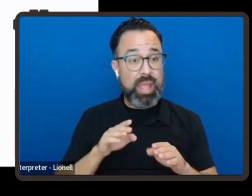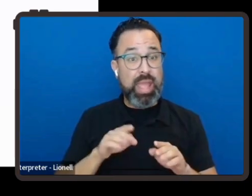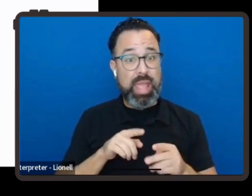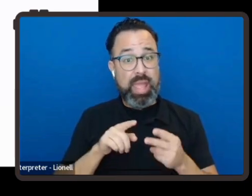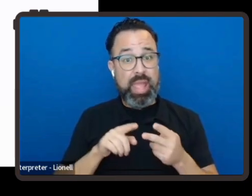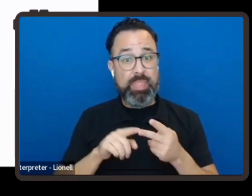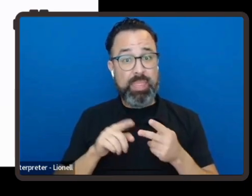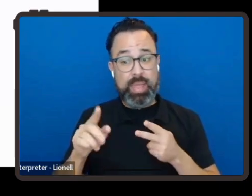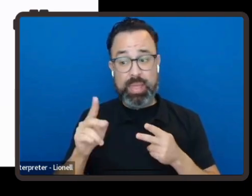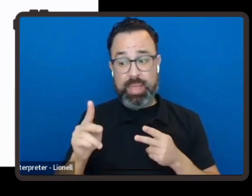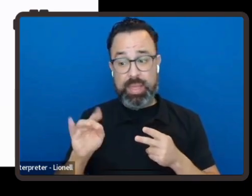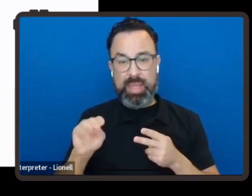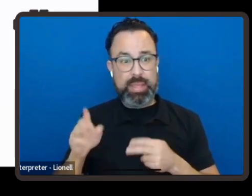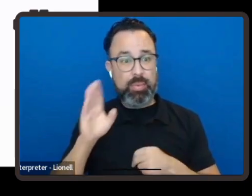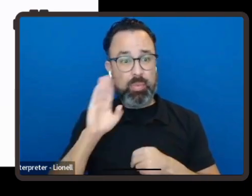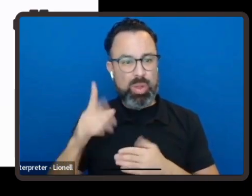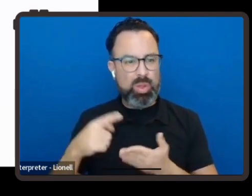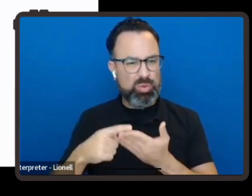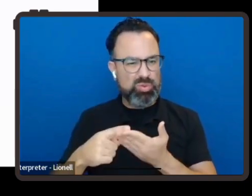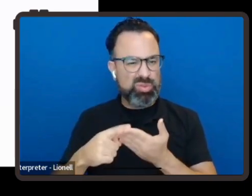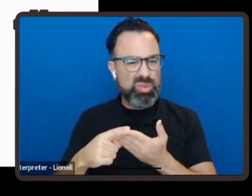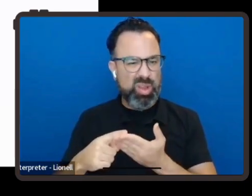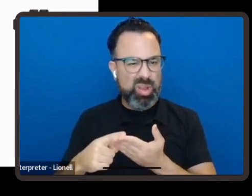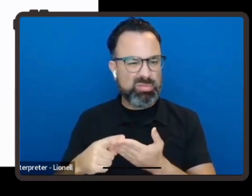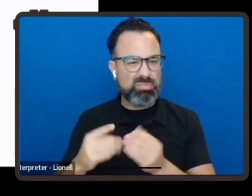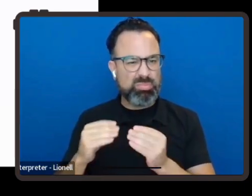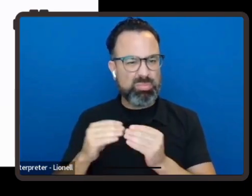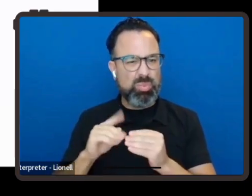scoliosis later.